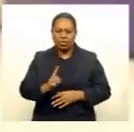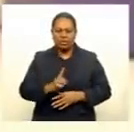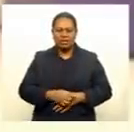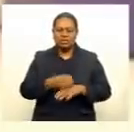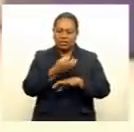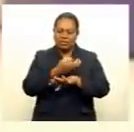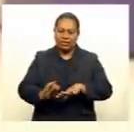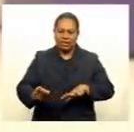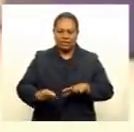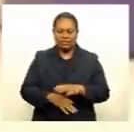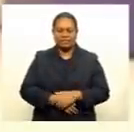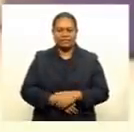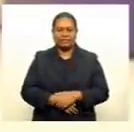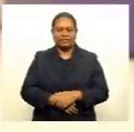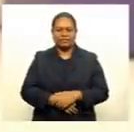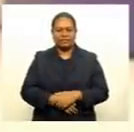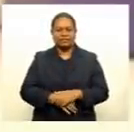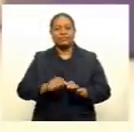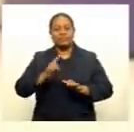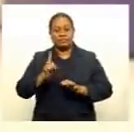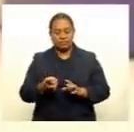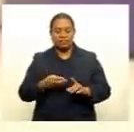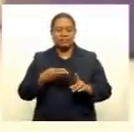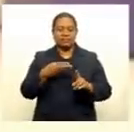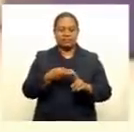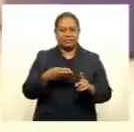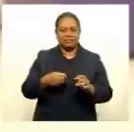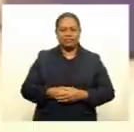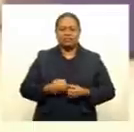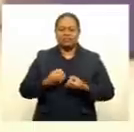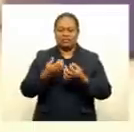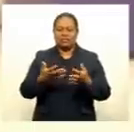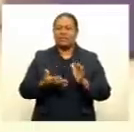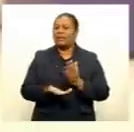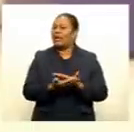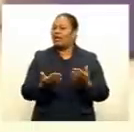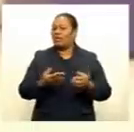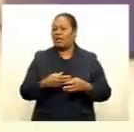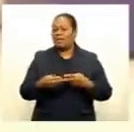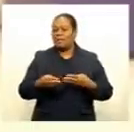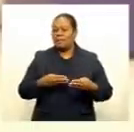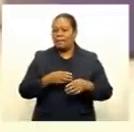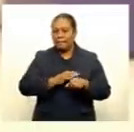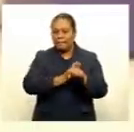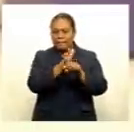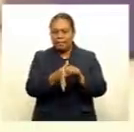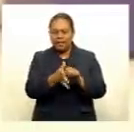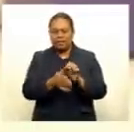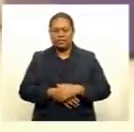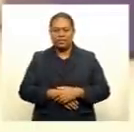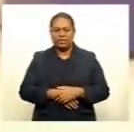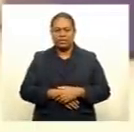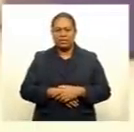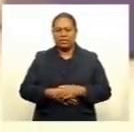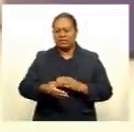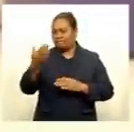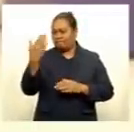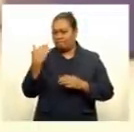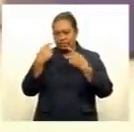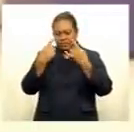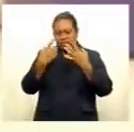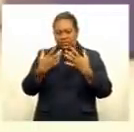fresh impulse. However, major attention will be given to how the American senators break the deadlock over the much-awaited